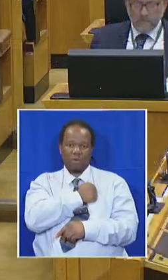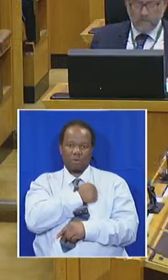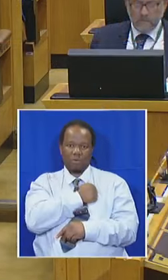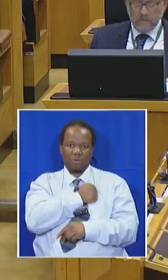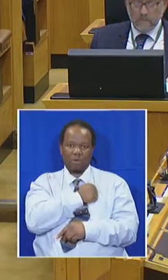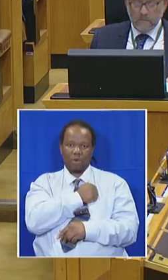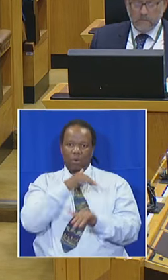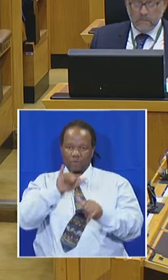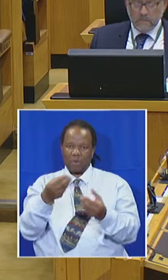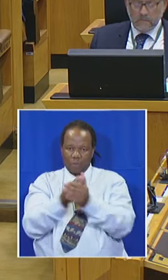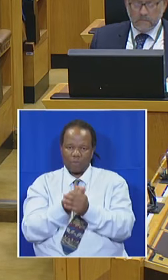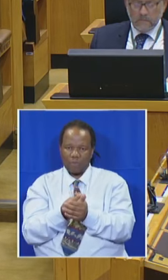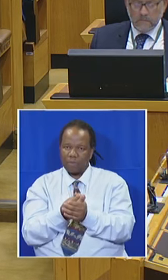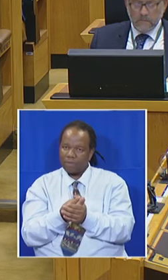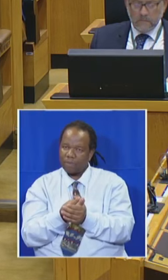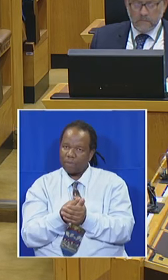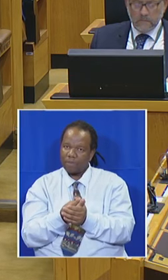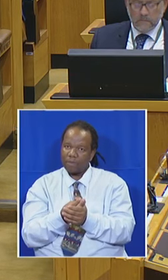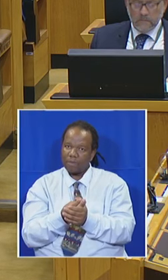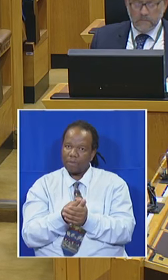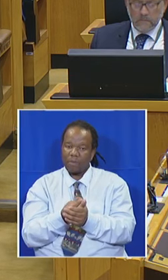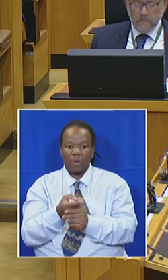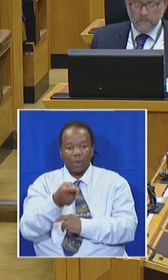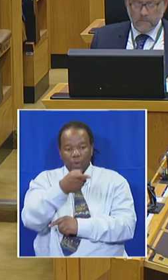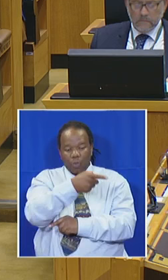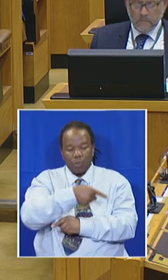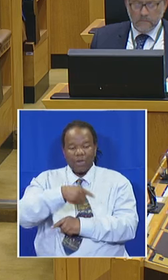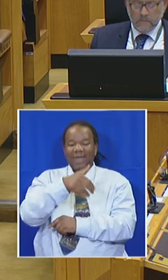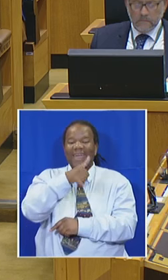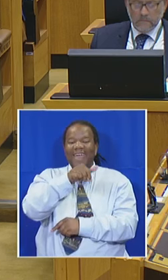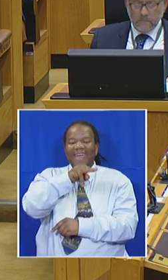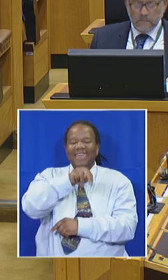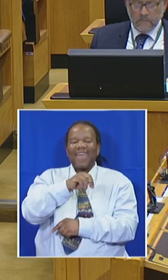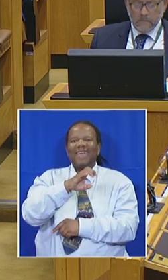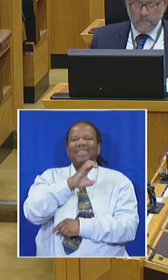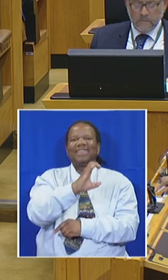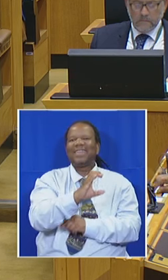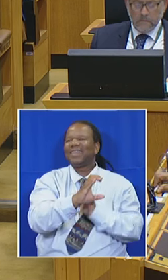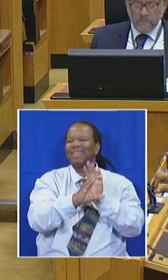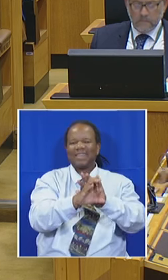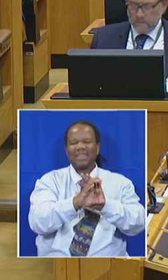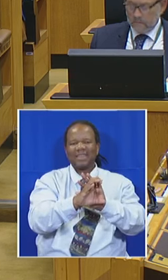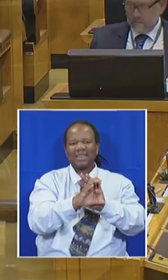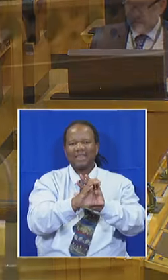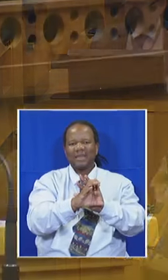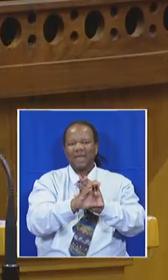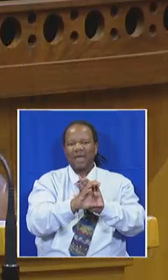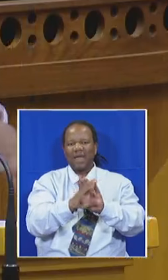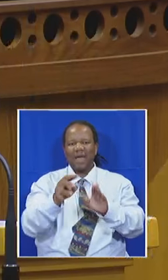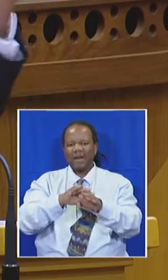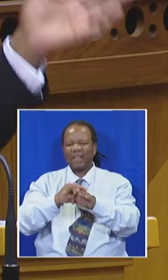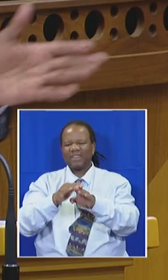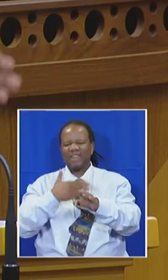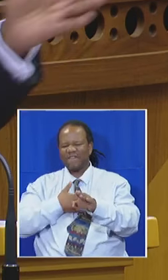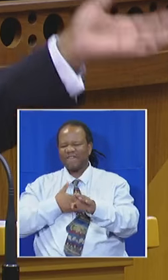together. We in the ANC have gone beyond the feelings of racism,